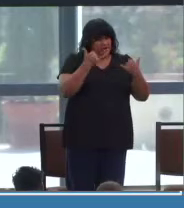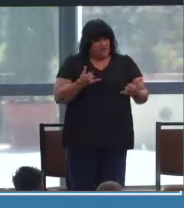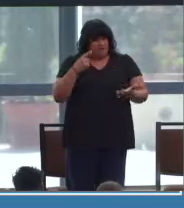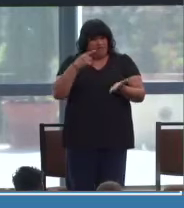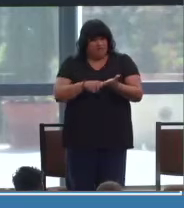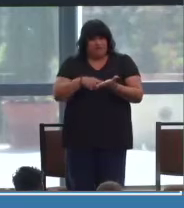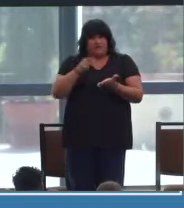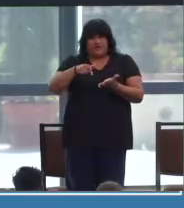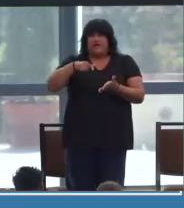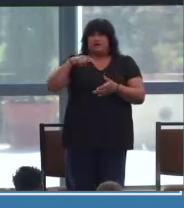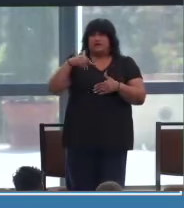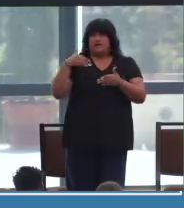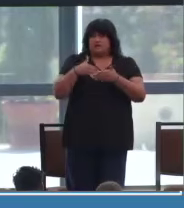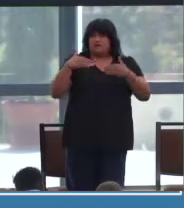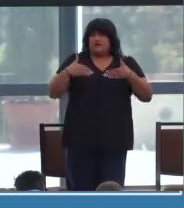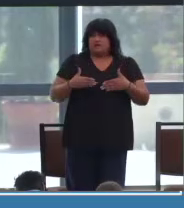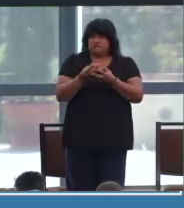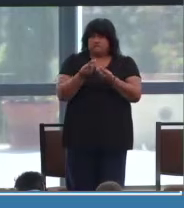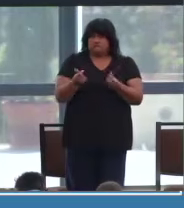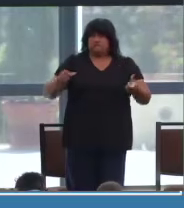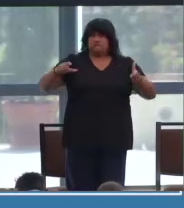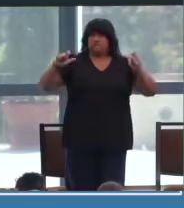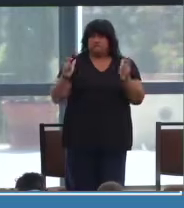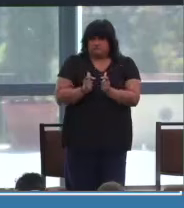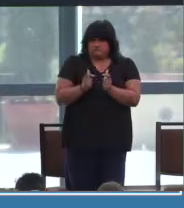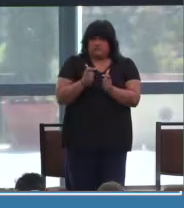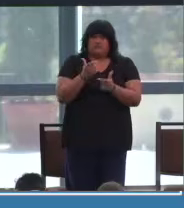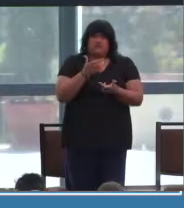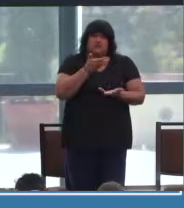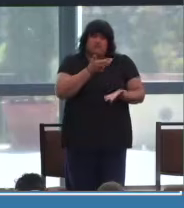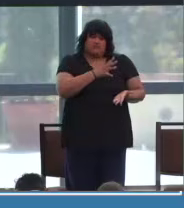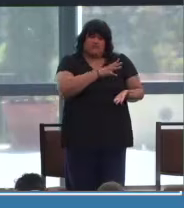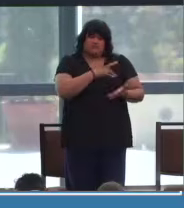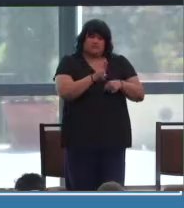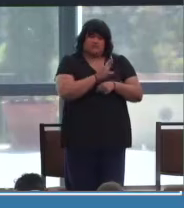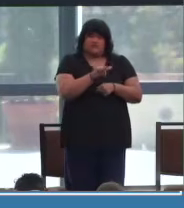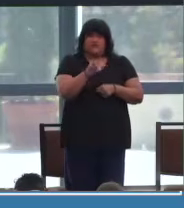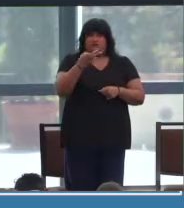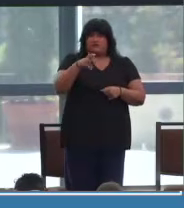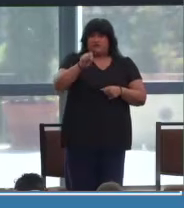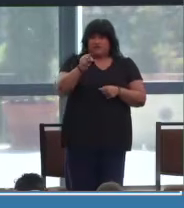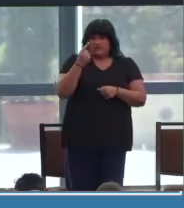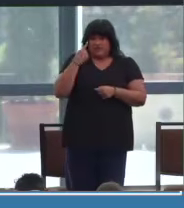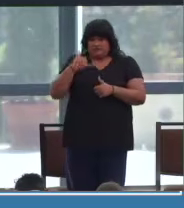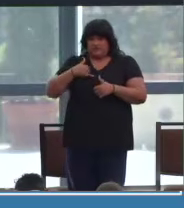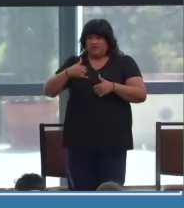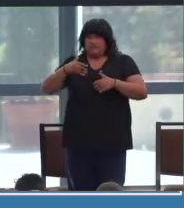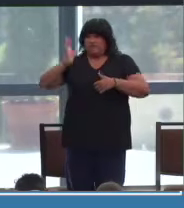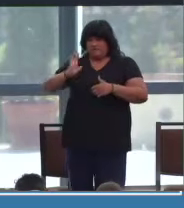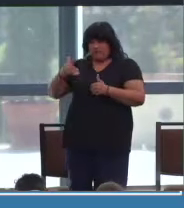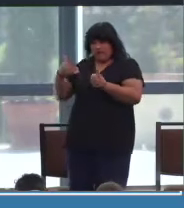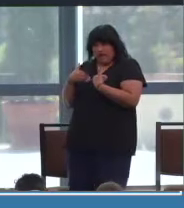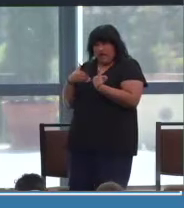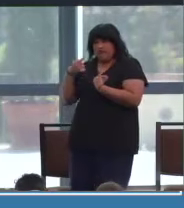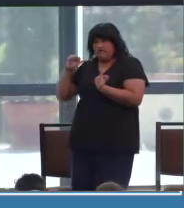conditional recommendation that maybe it's okay to use hormone replacement therapy in those patients. So if you had them and they're gone,